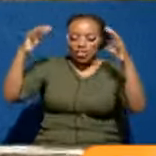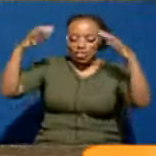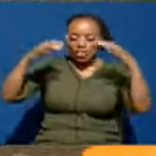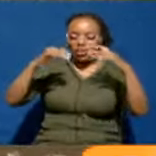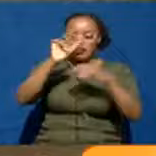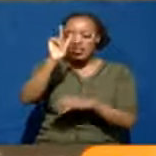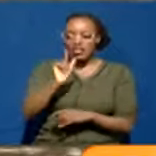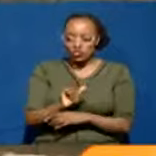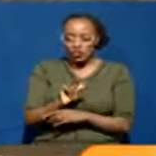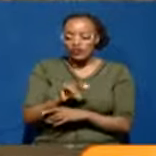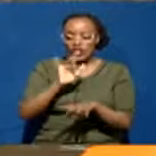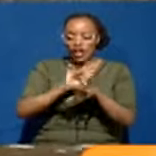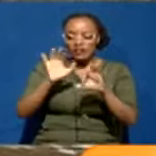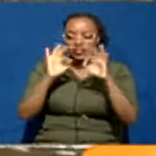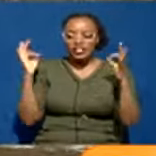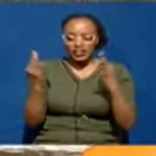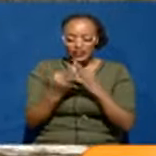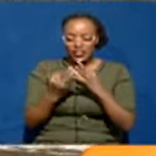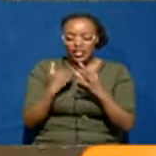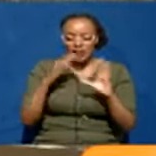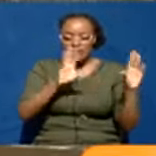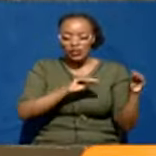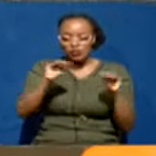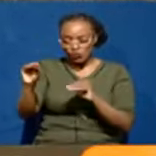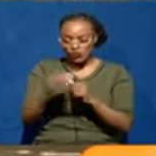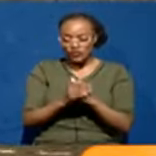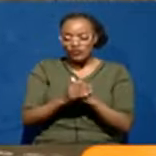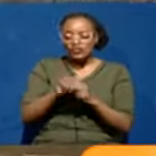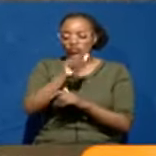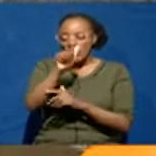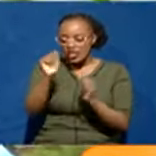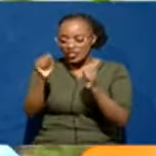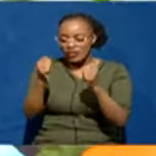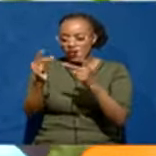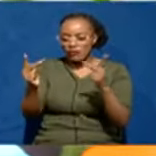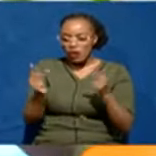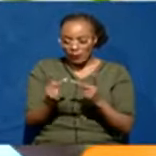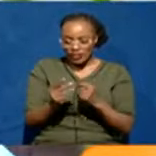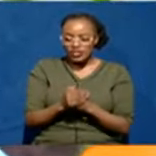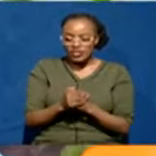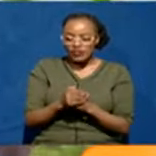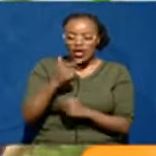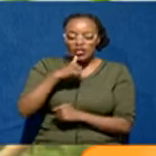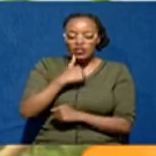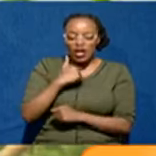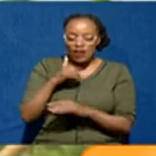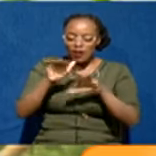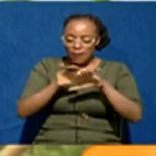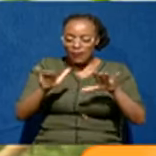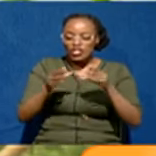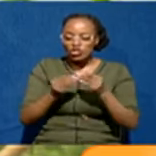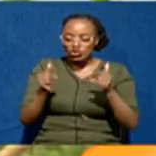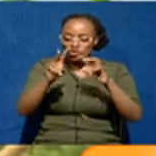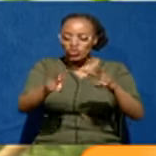region. Affected families have been relocated to Simbi Dispensary. We know that we long for a permanent solution,